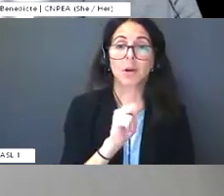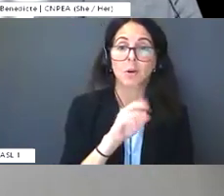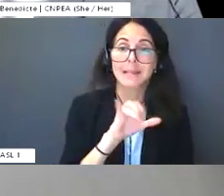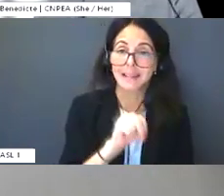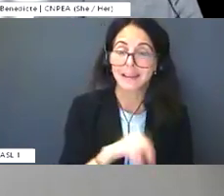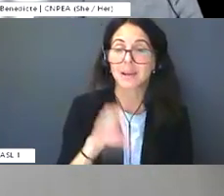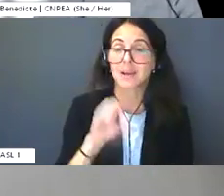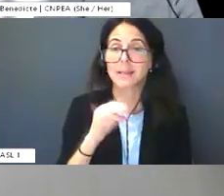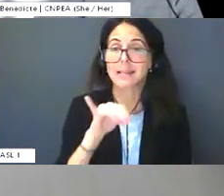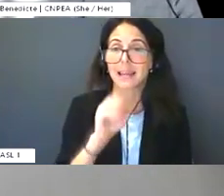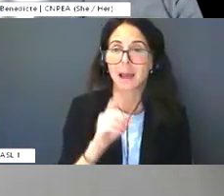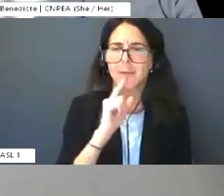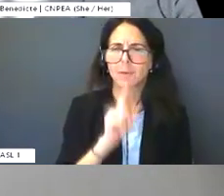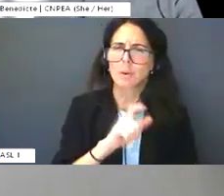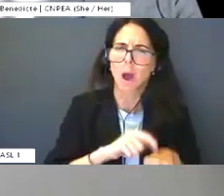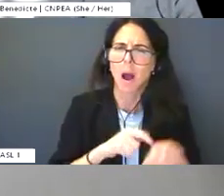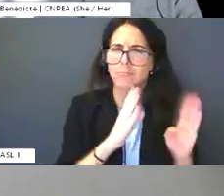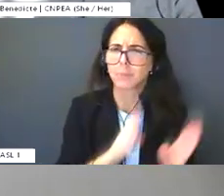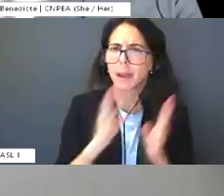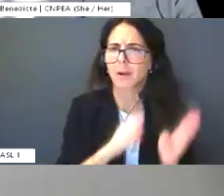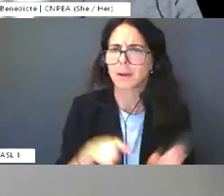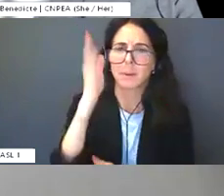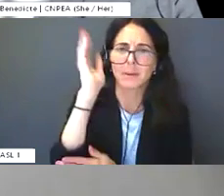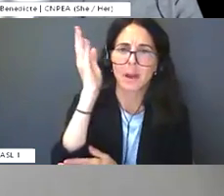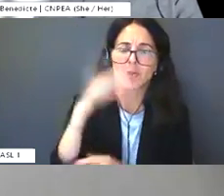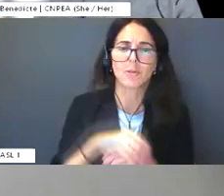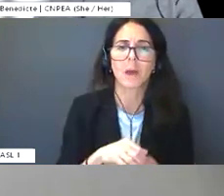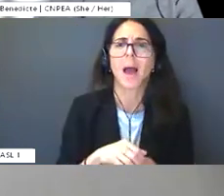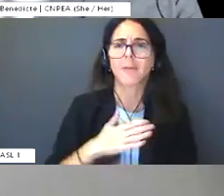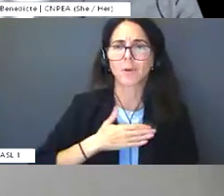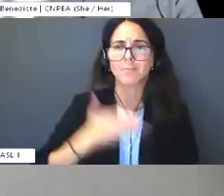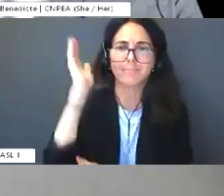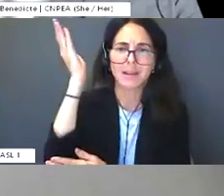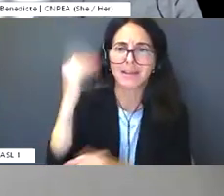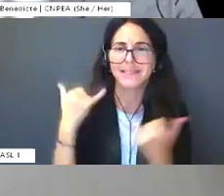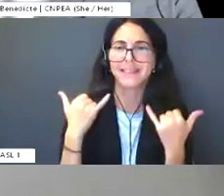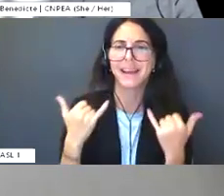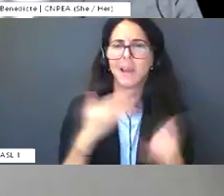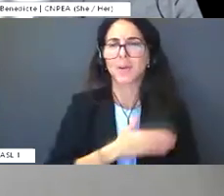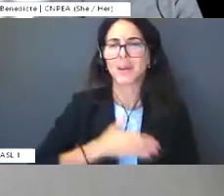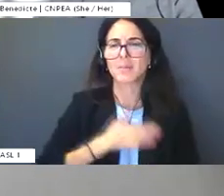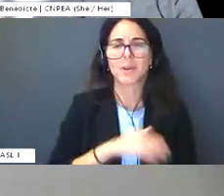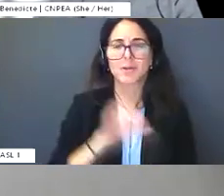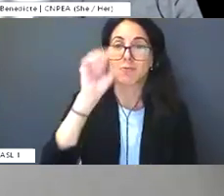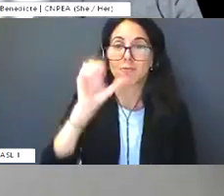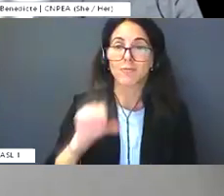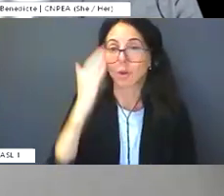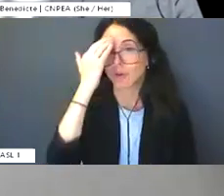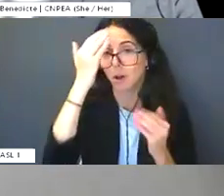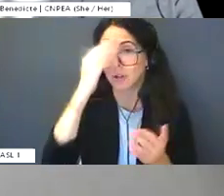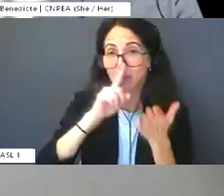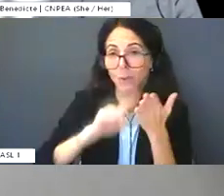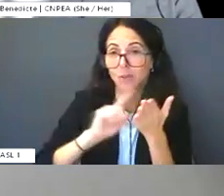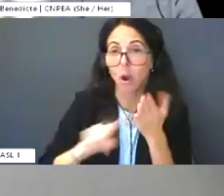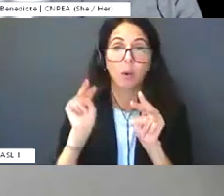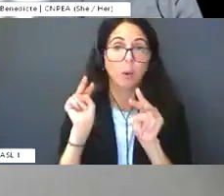that you spent preparing the presentation and our time here today. We do appreciate you sharing your knowledge and your research, and we look forward to